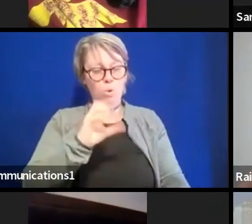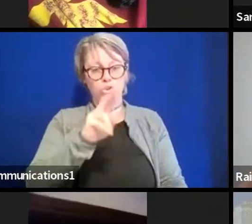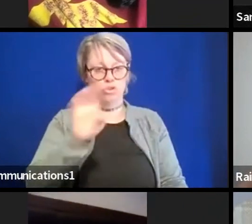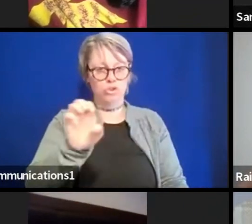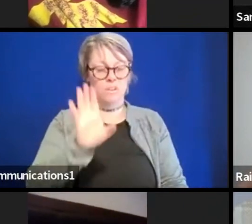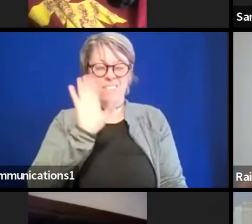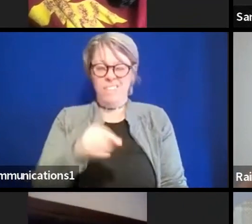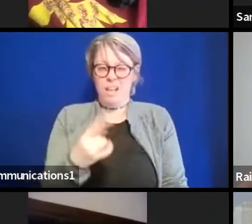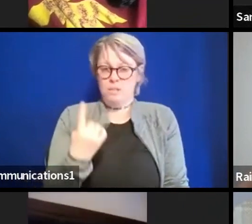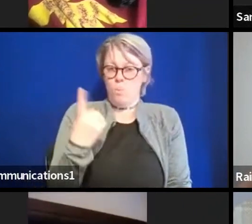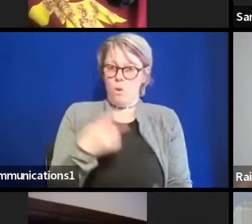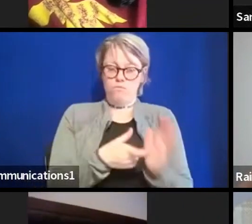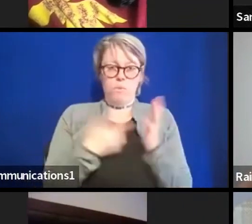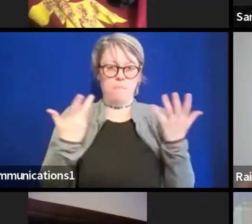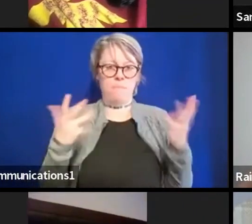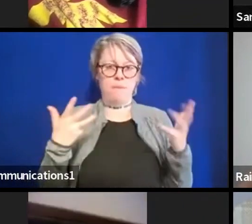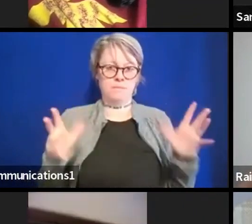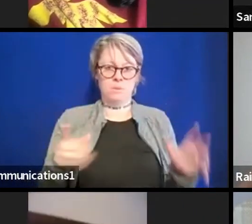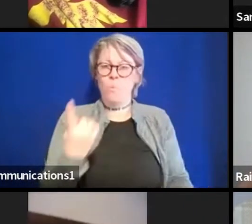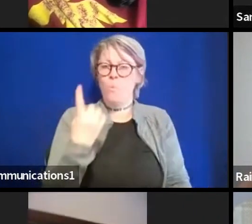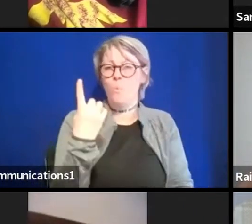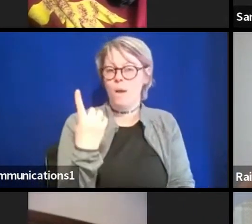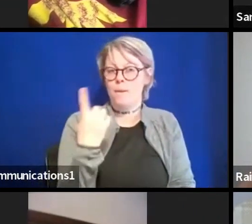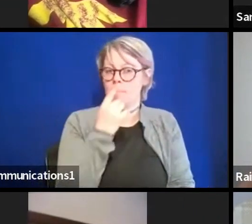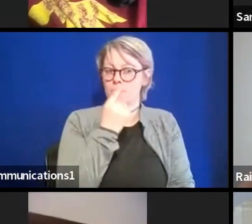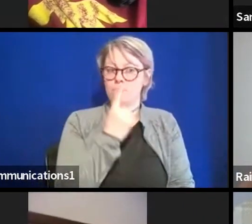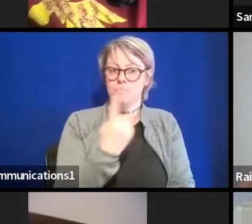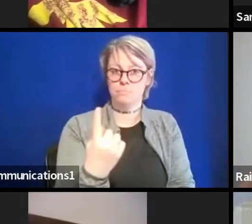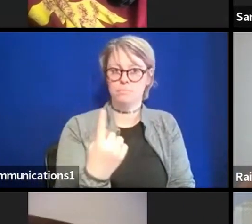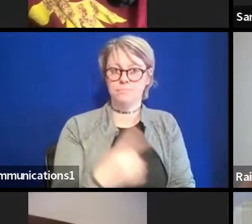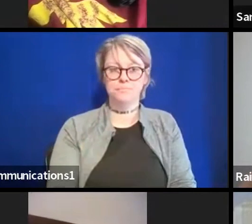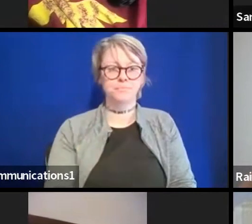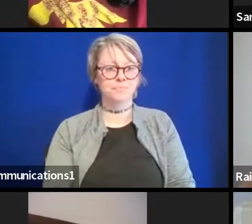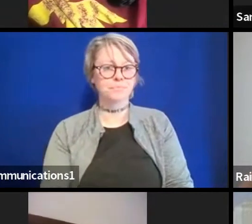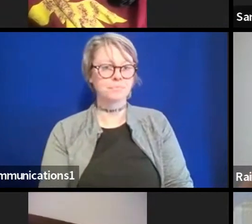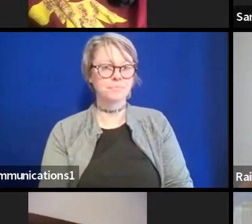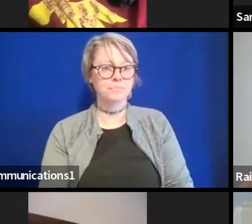only requirement. There are some,